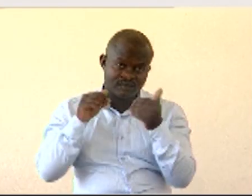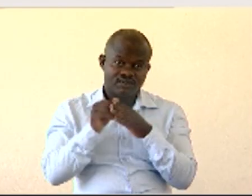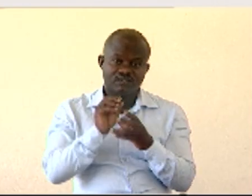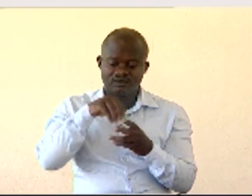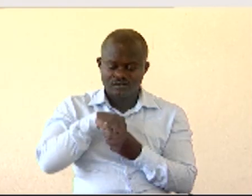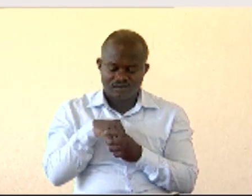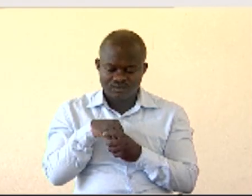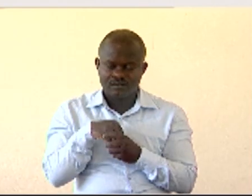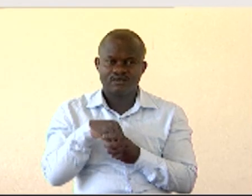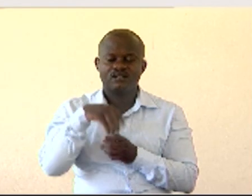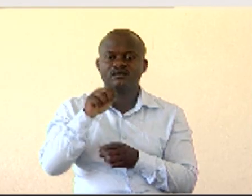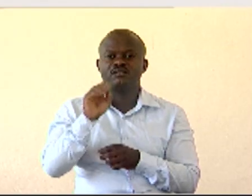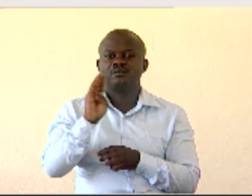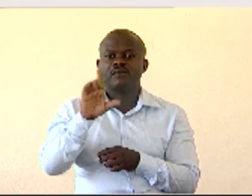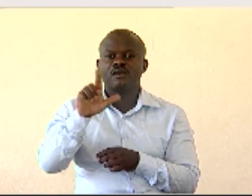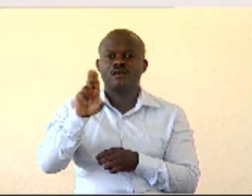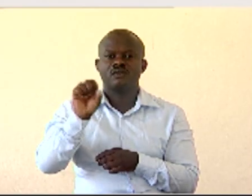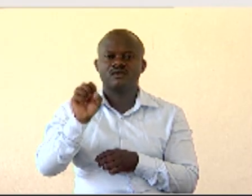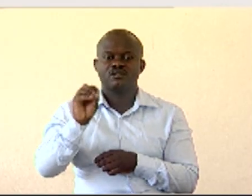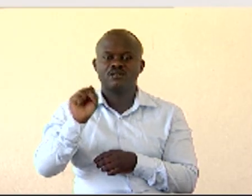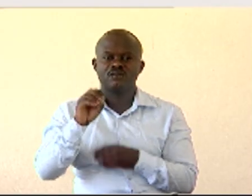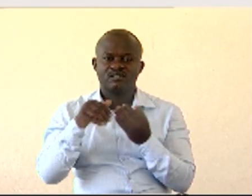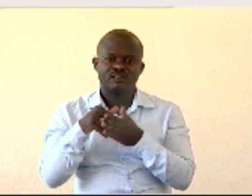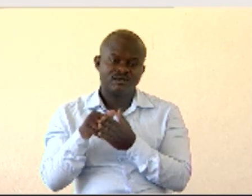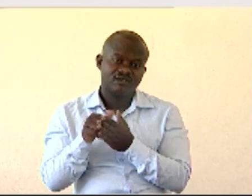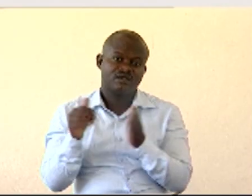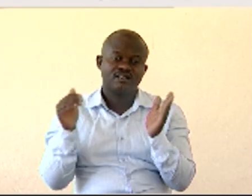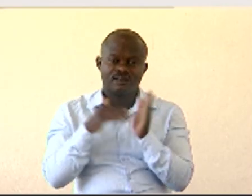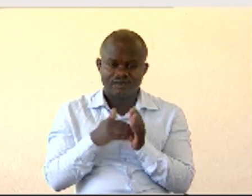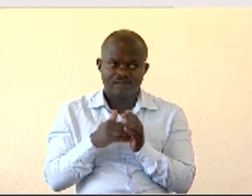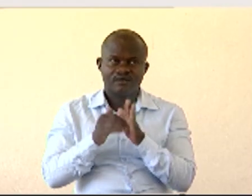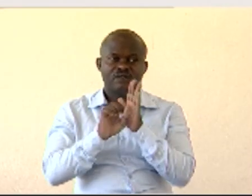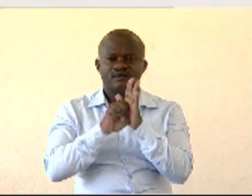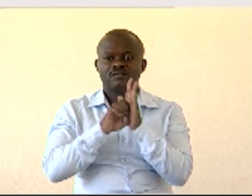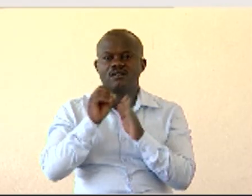includes tuberculosis, common colds are examples of airborne disease.